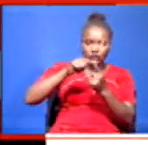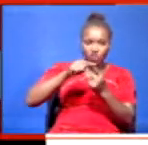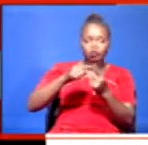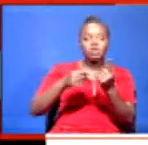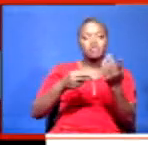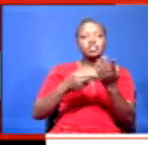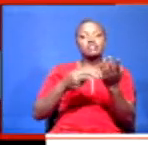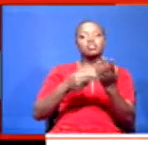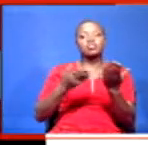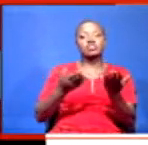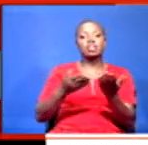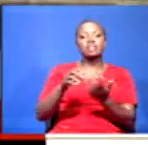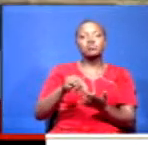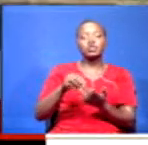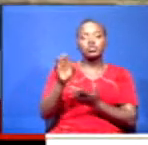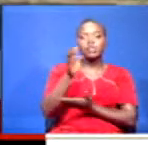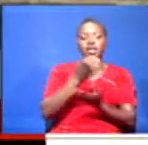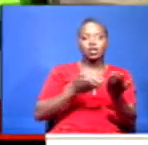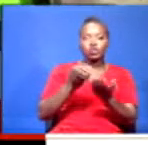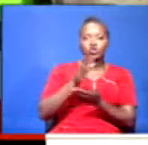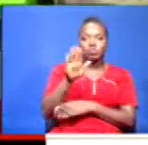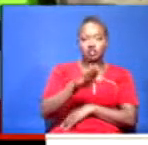a special economic zone.